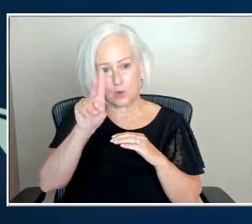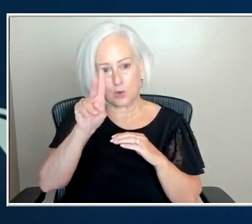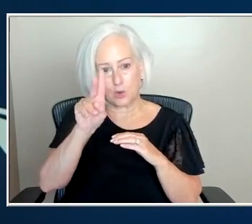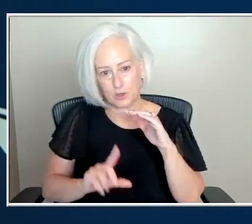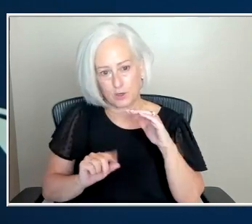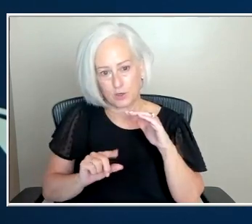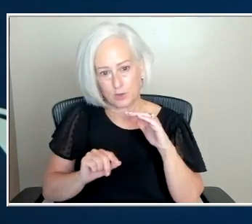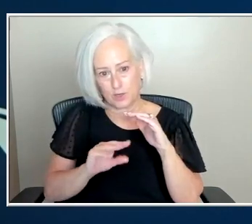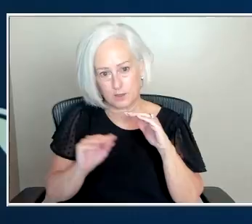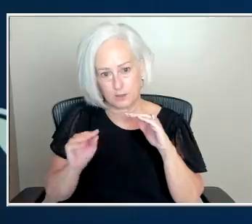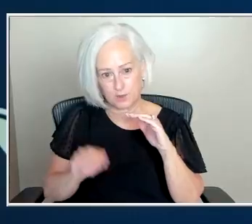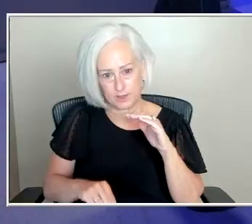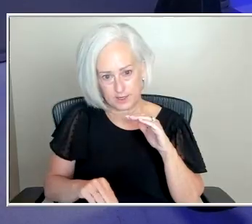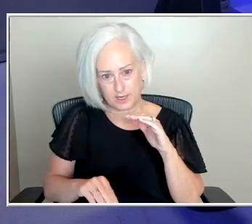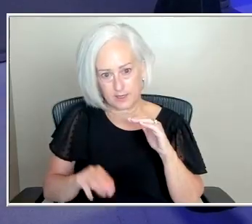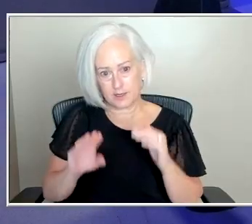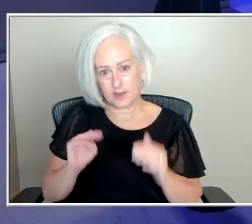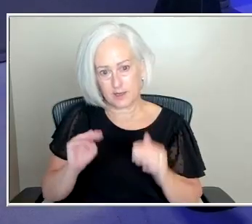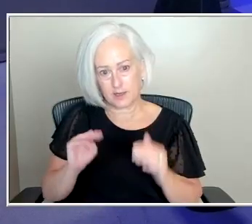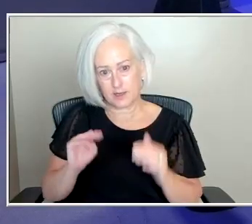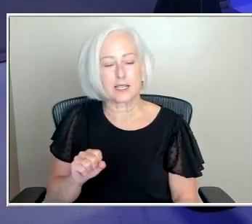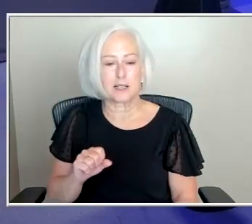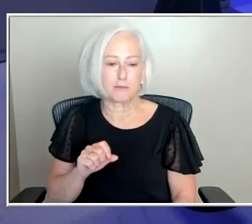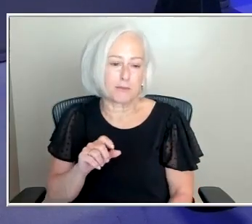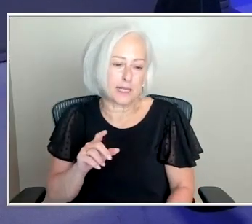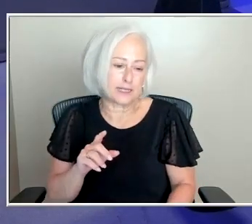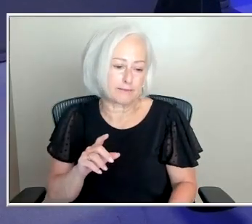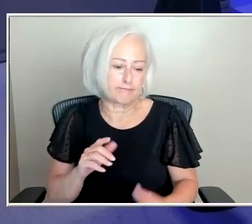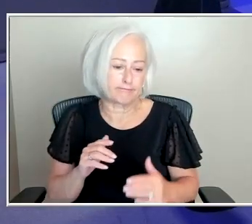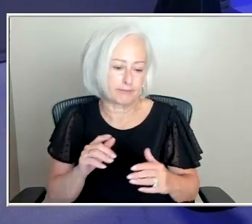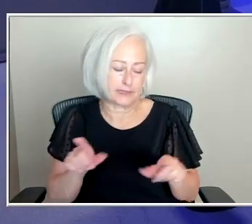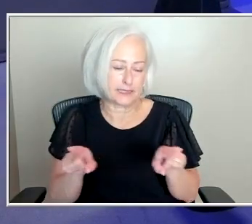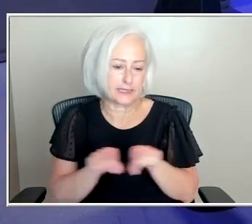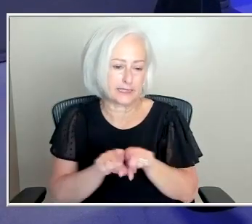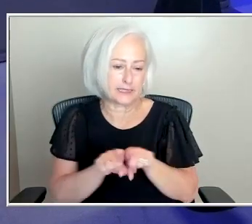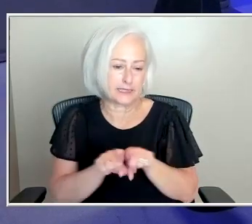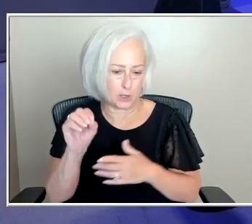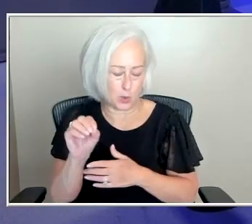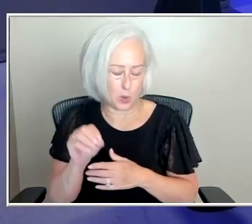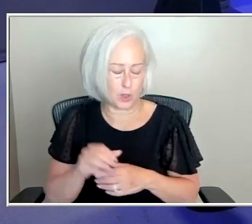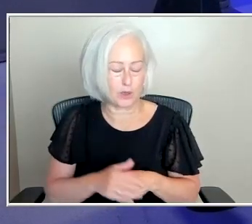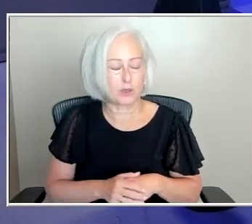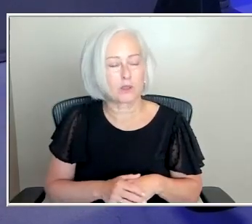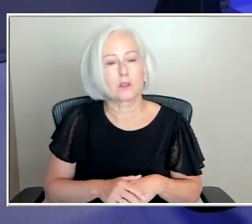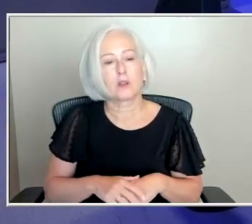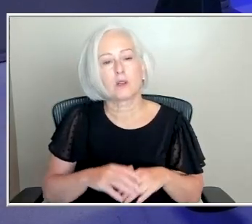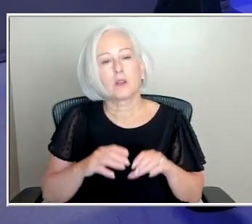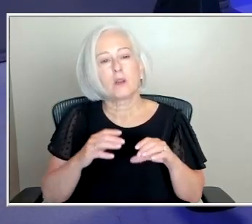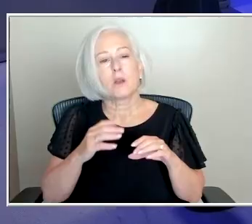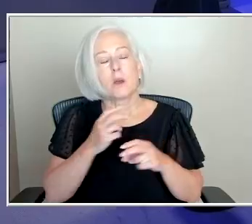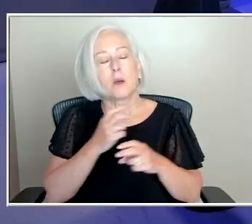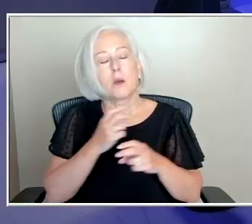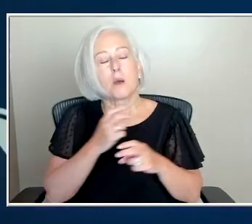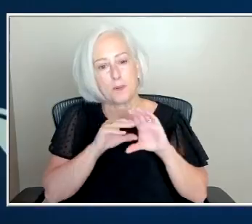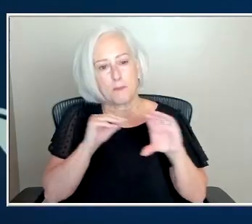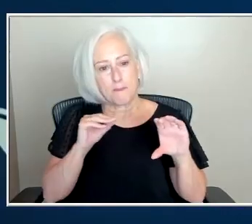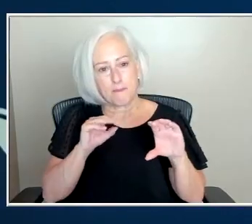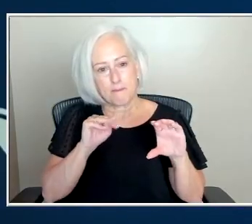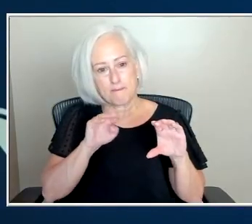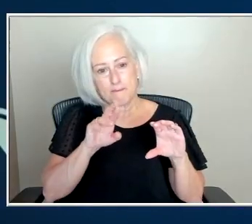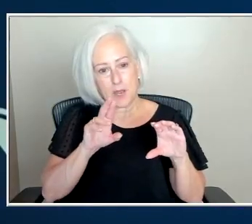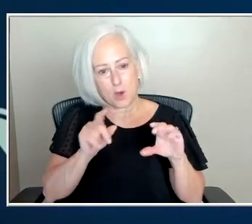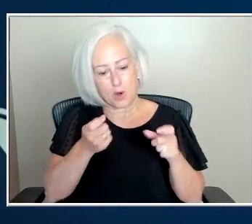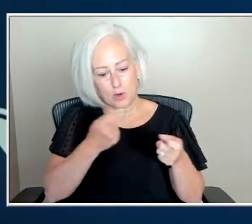same disorder. Yulin wants to know, what's the difference between a bone marrow transplant and a stem cell transplant? We use the words